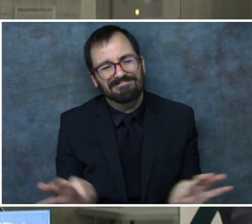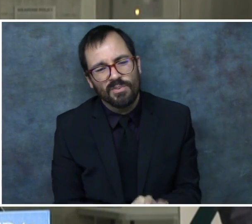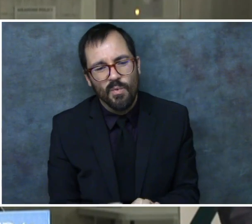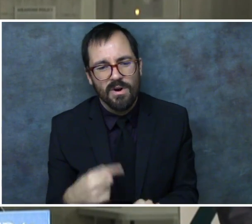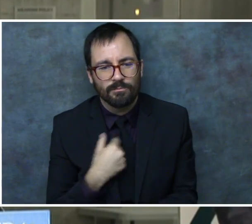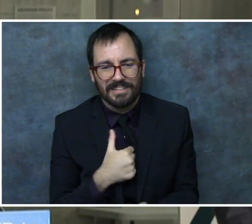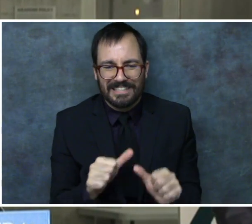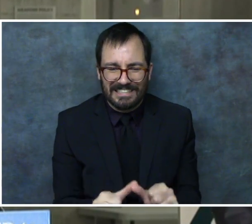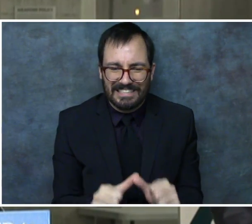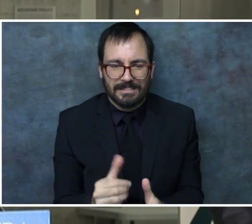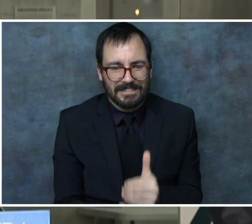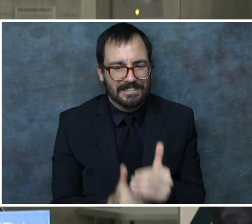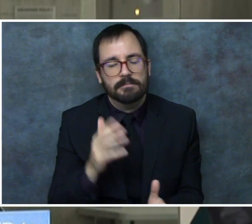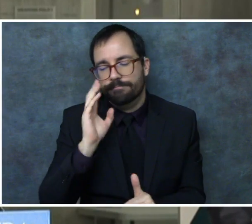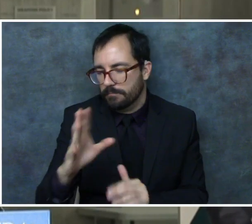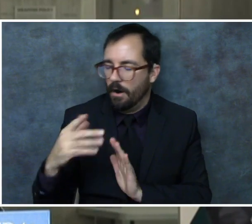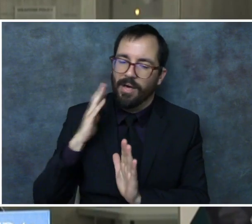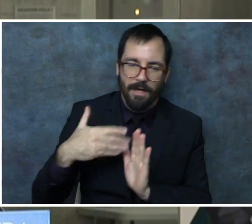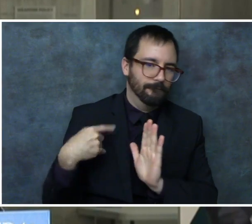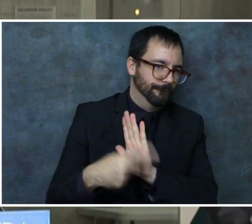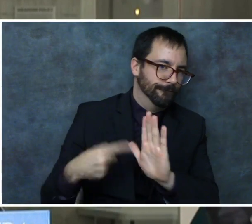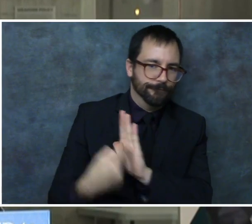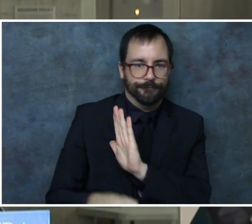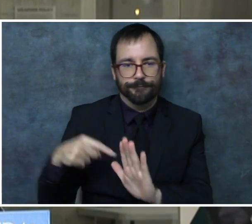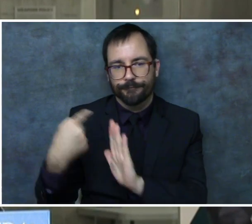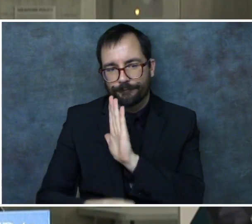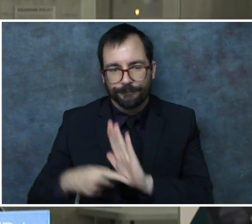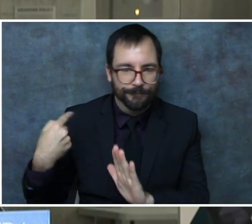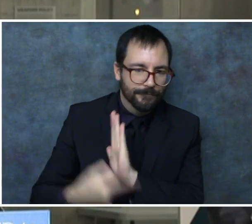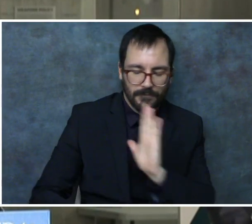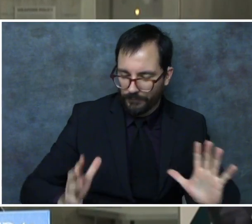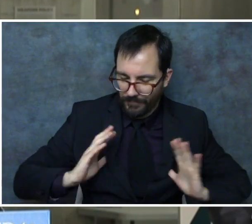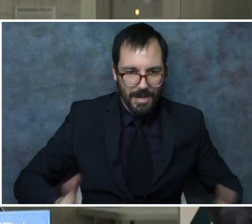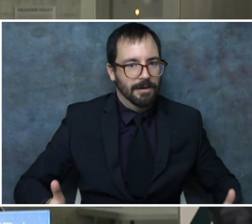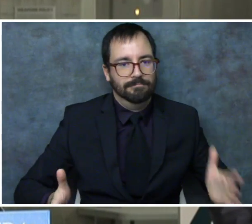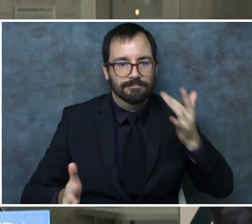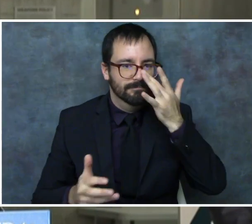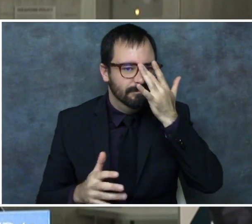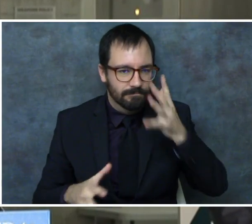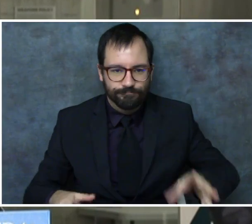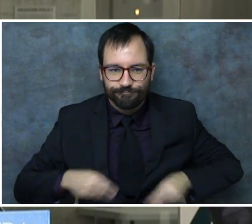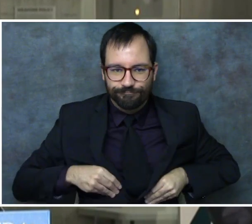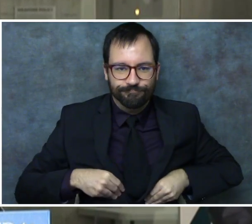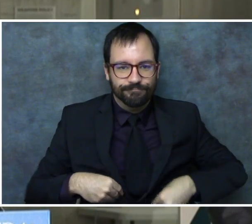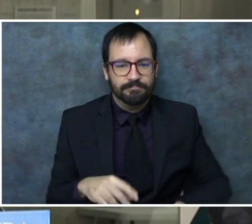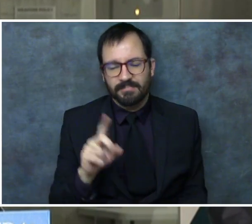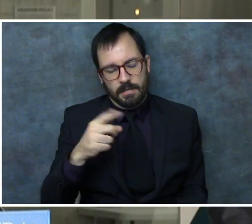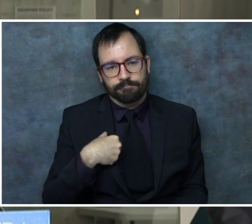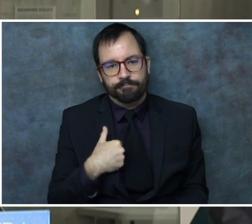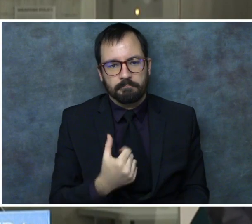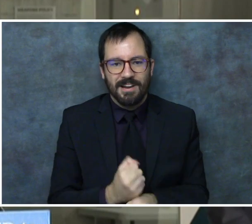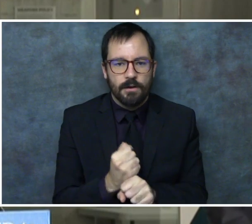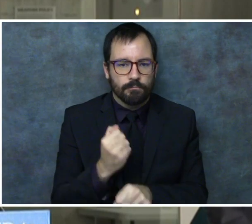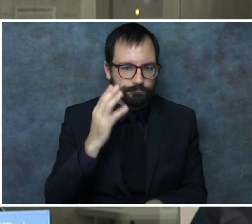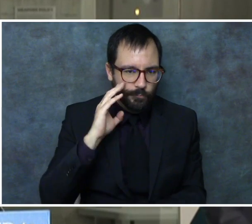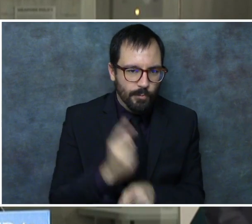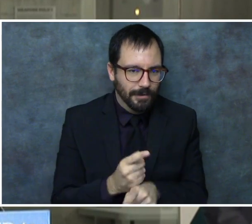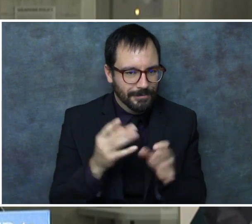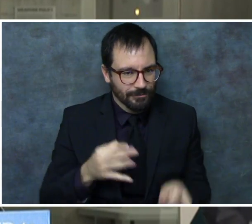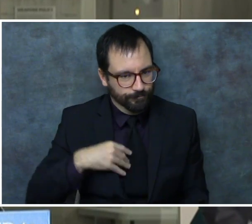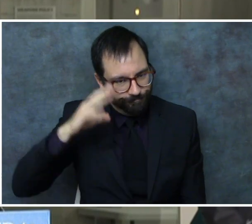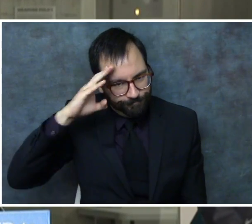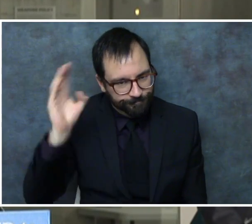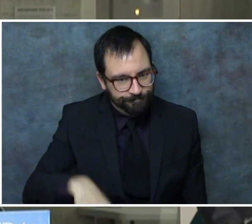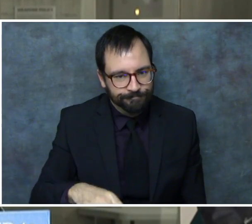that's fine, and criticize me, but I know the right decision that we're making today is to allow our special needs students